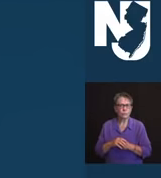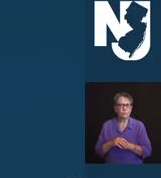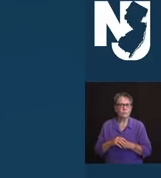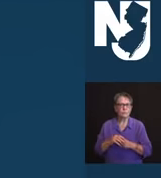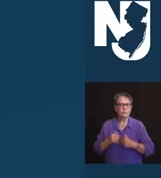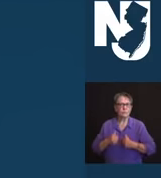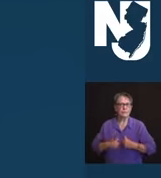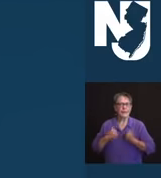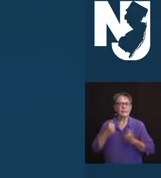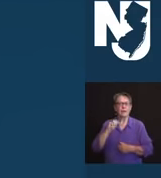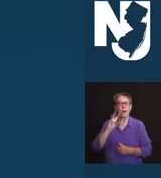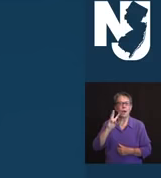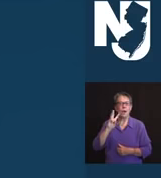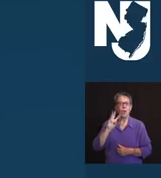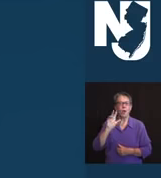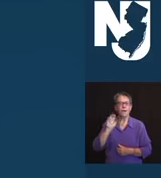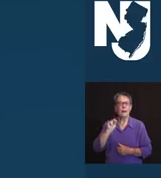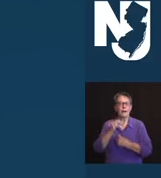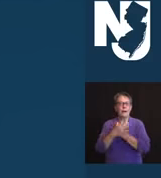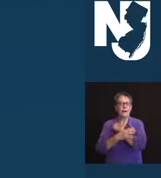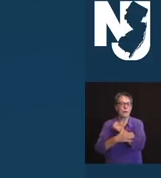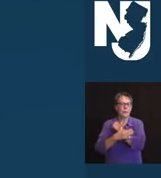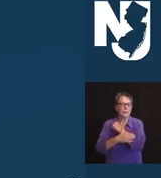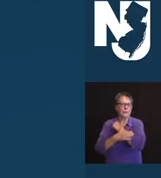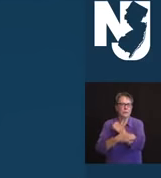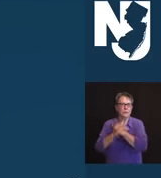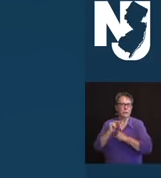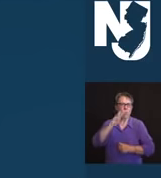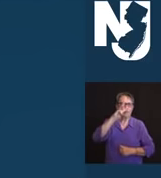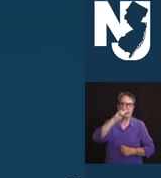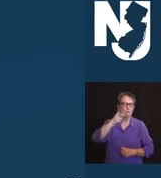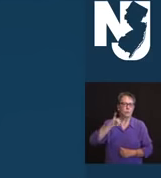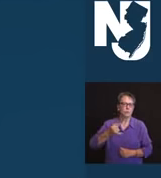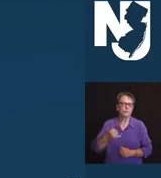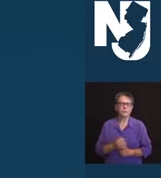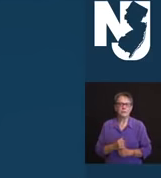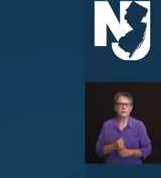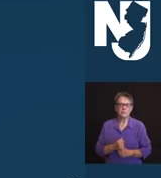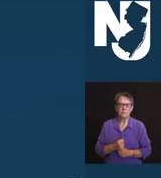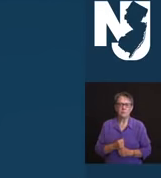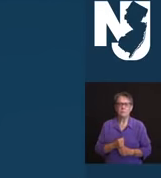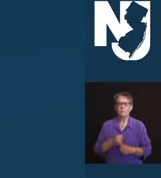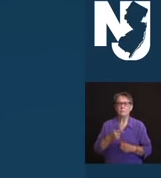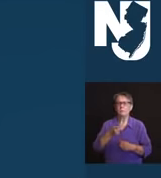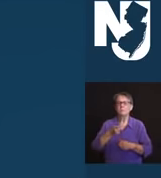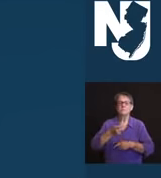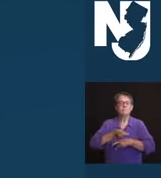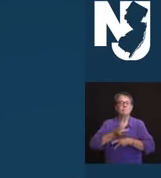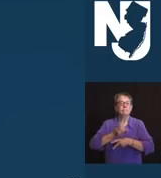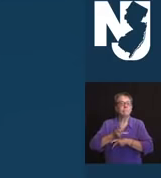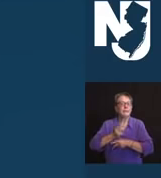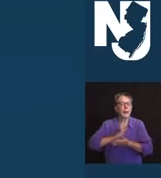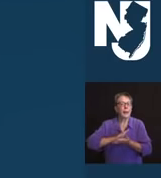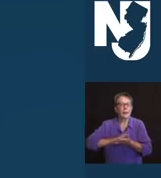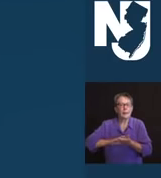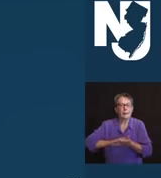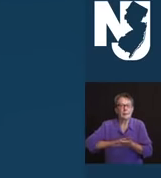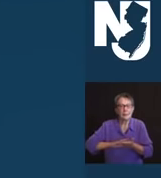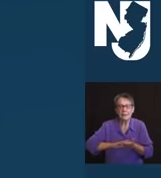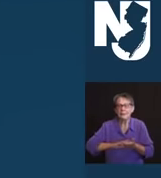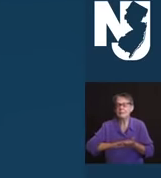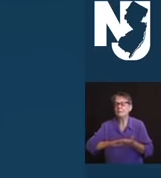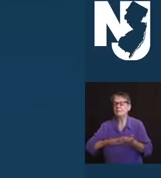University Hospital in Newark and was the maintenance supervisor for the physical plants. But back home in Washington Township, he also gave